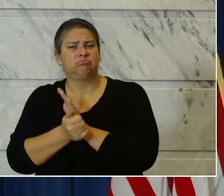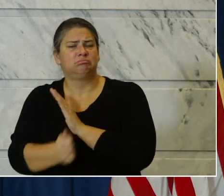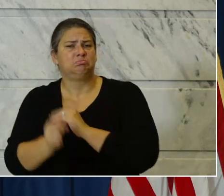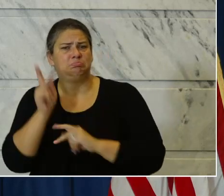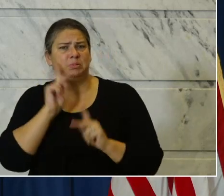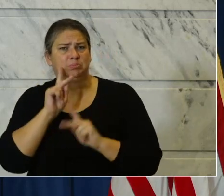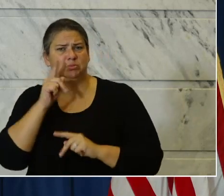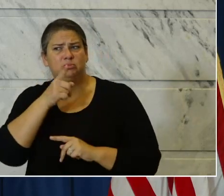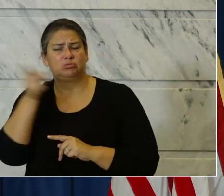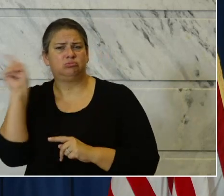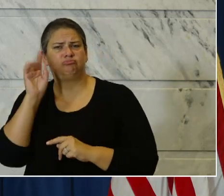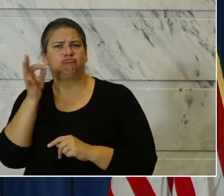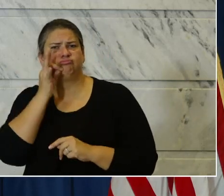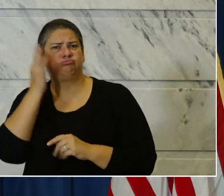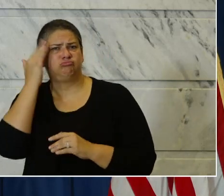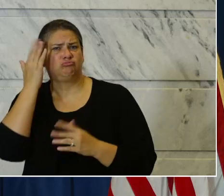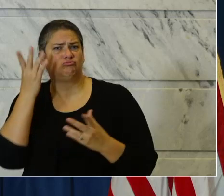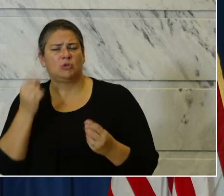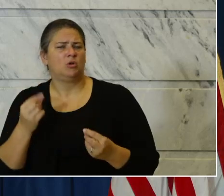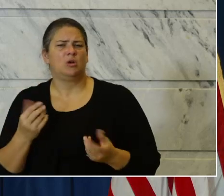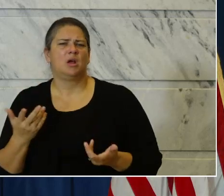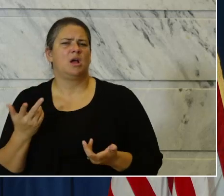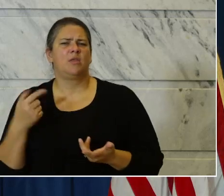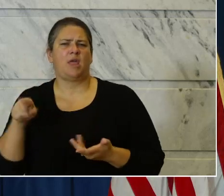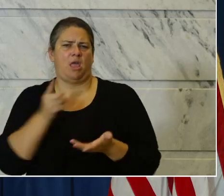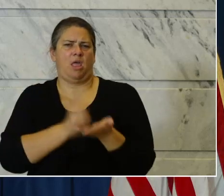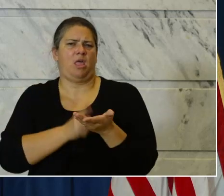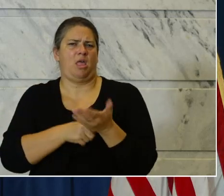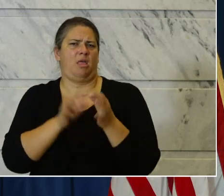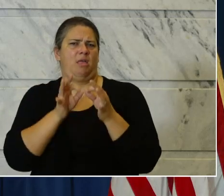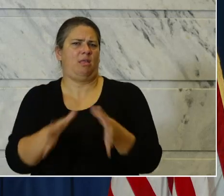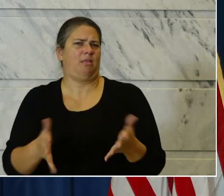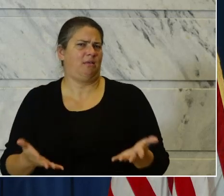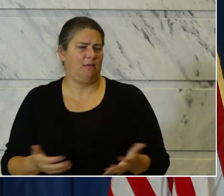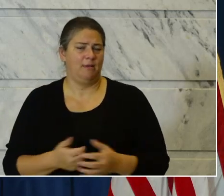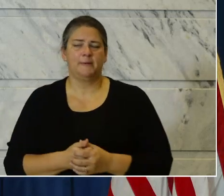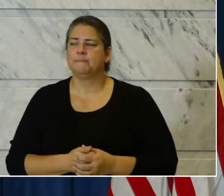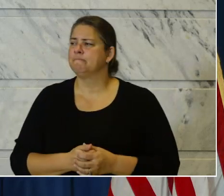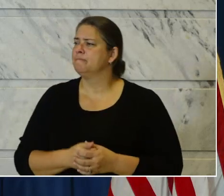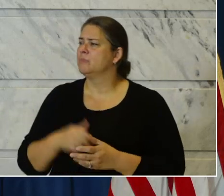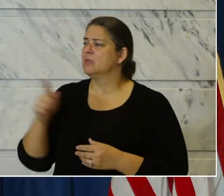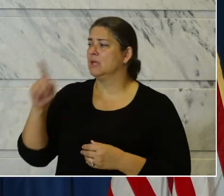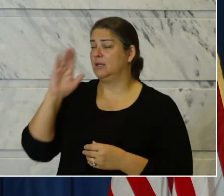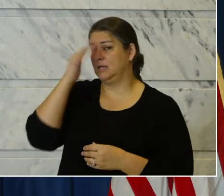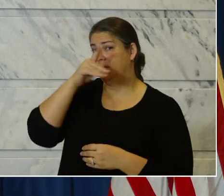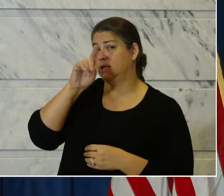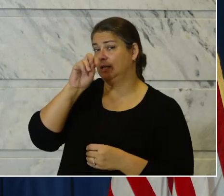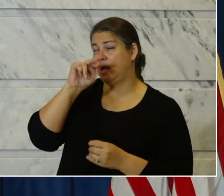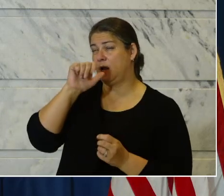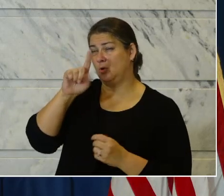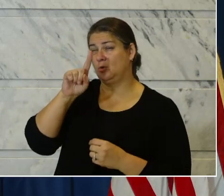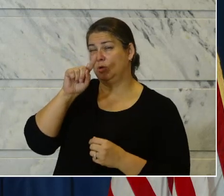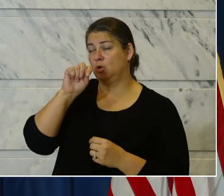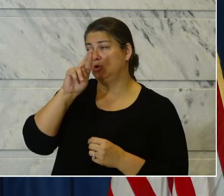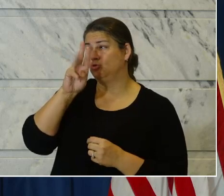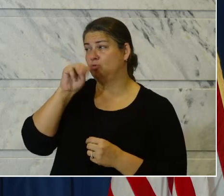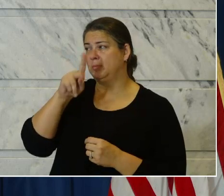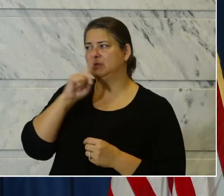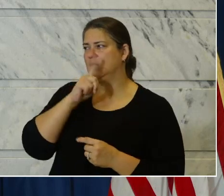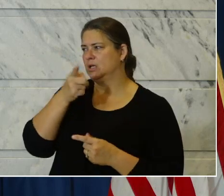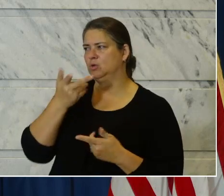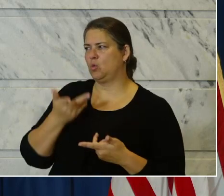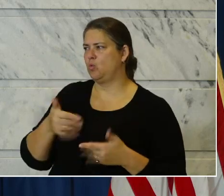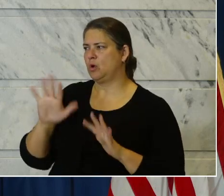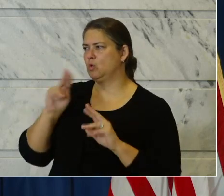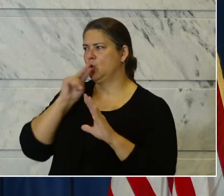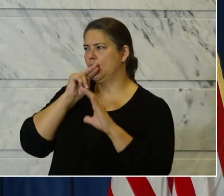something for people to argue with. A couple of hours ago, Donald Trump said he was not going to, or he doesn't want to